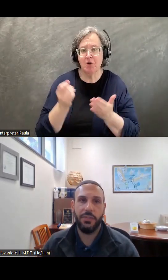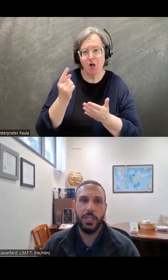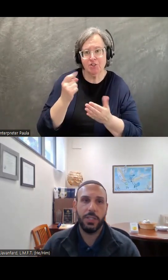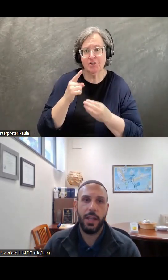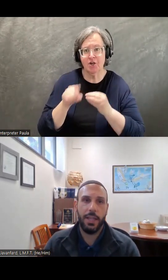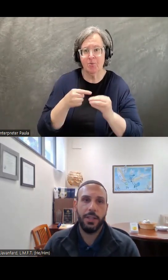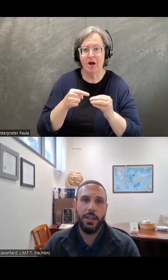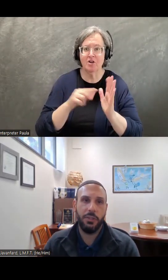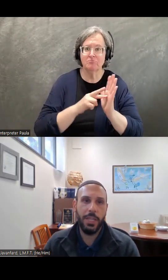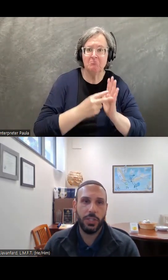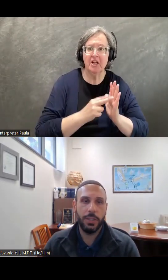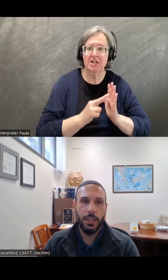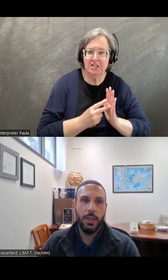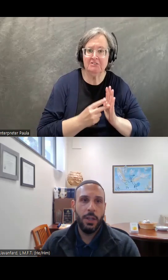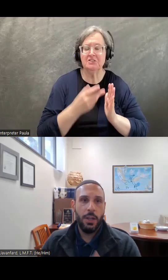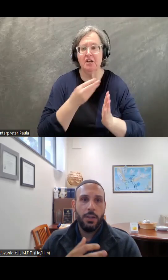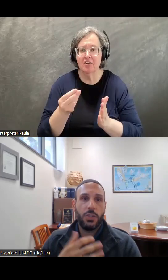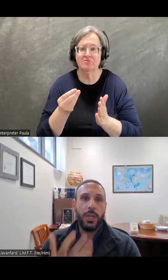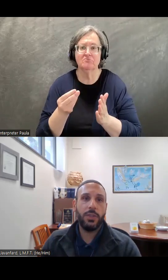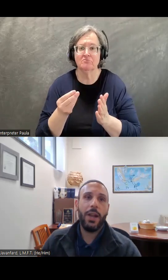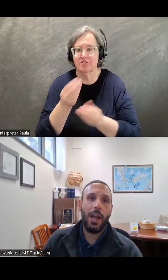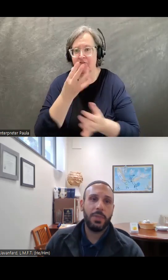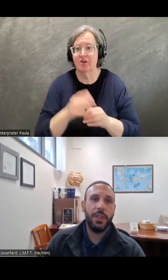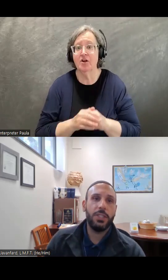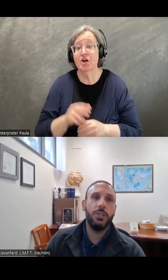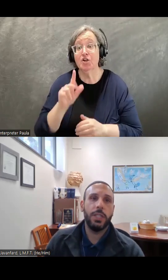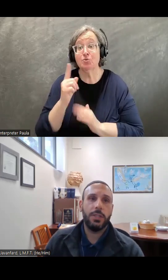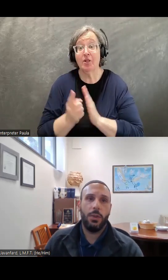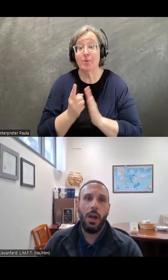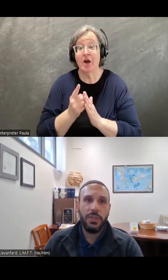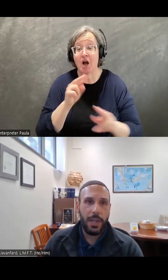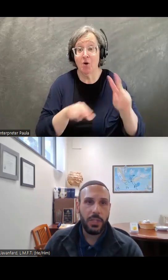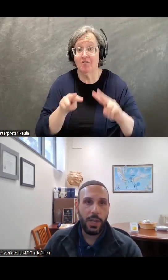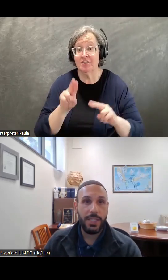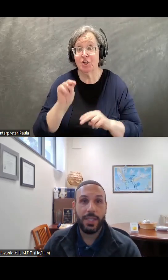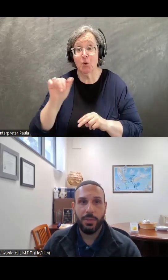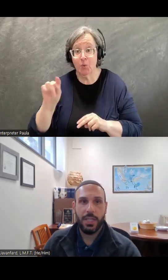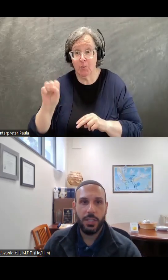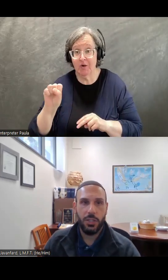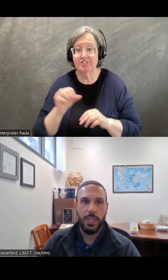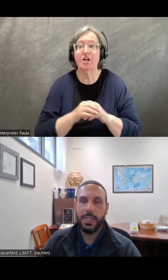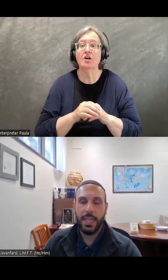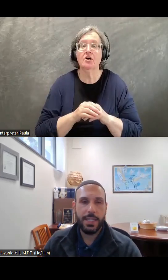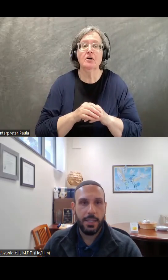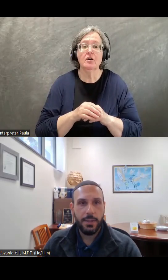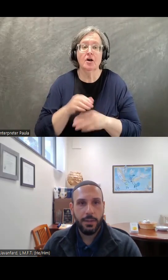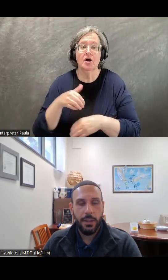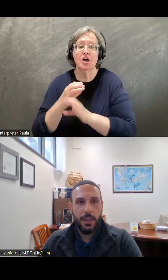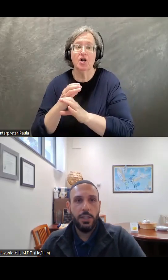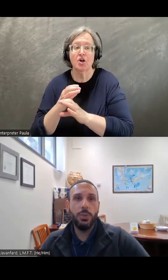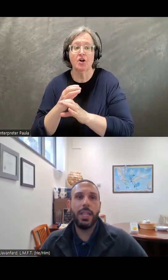again, definitions and information. 23-hour observation units, or oftentimes crisis stabilization units,